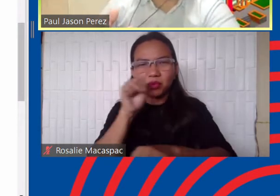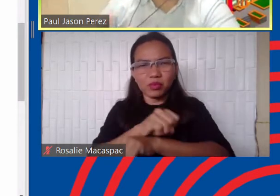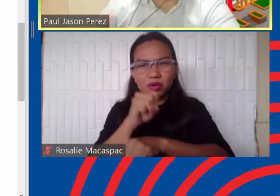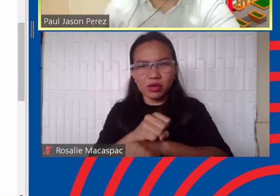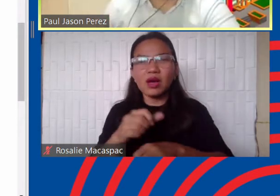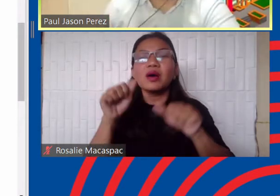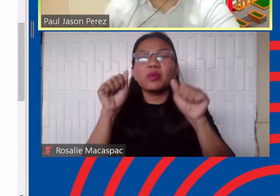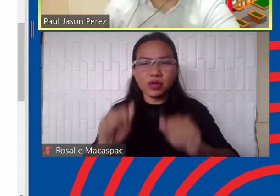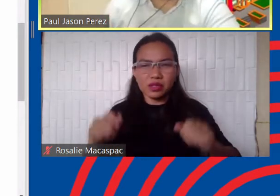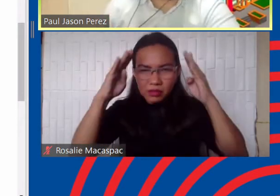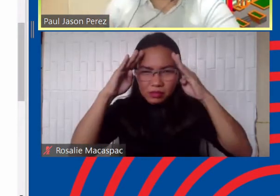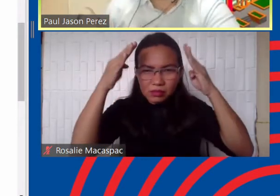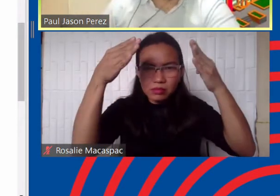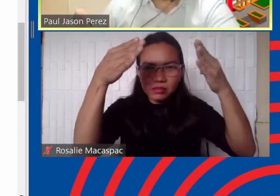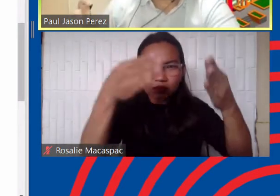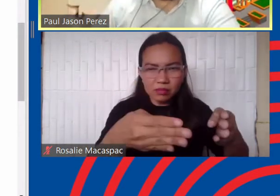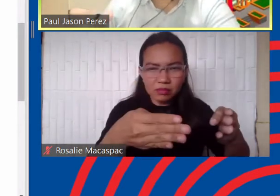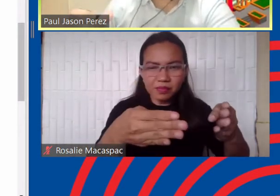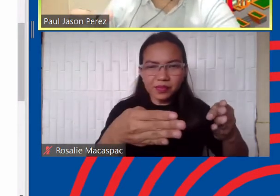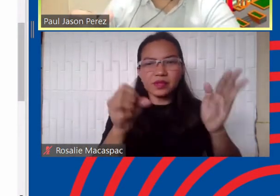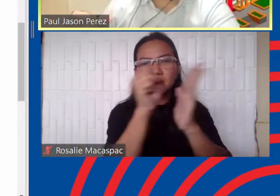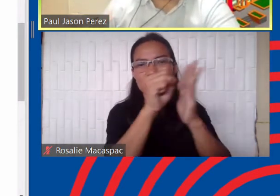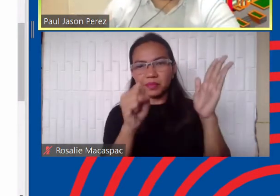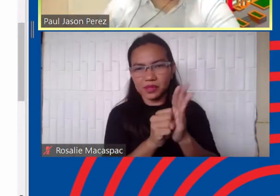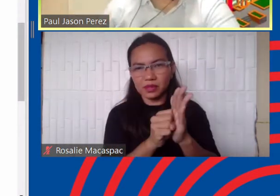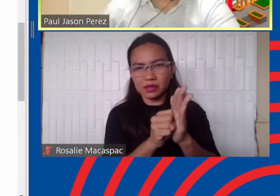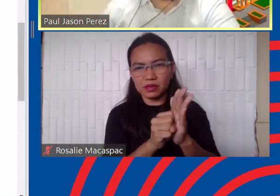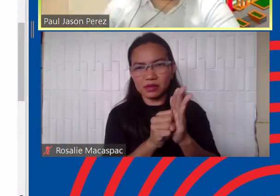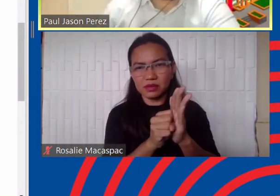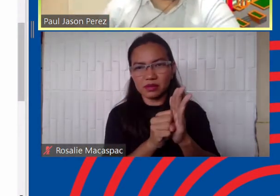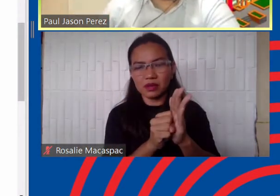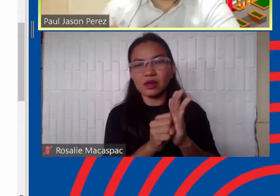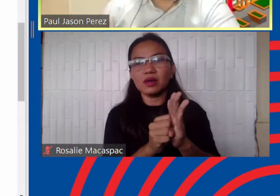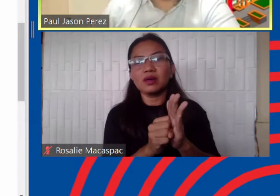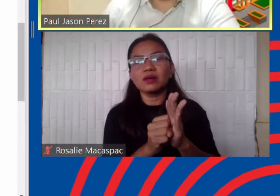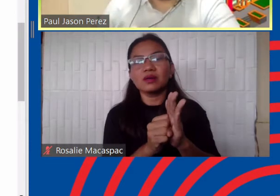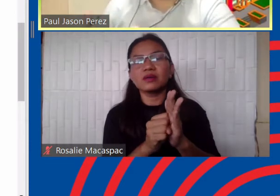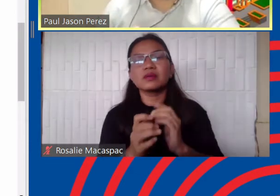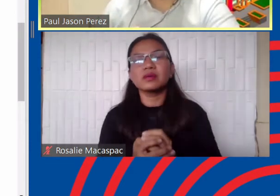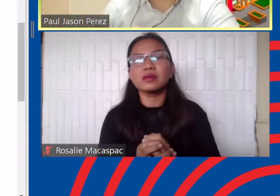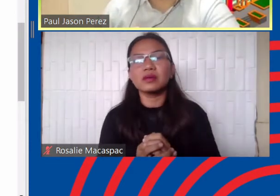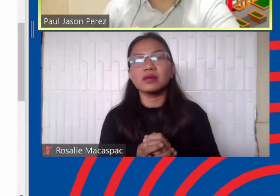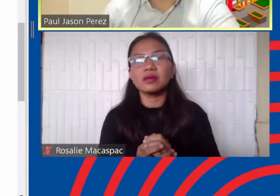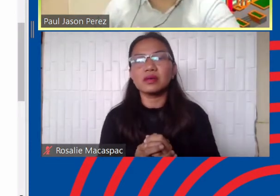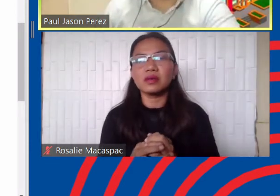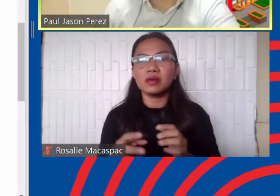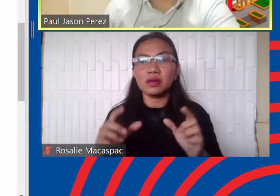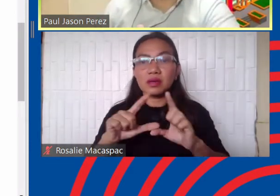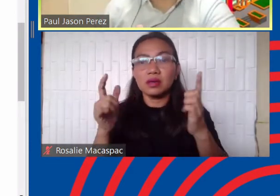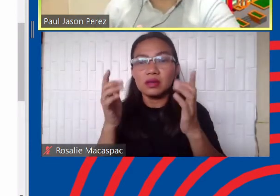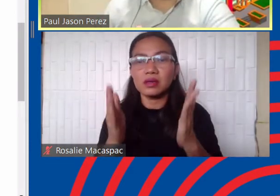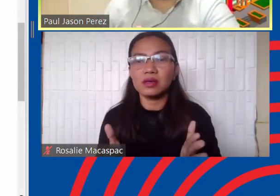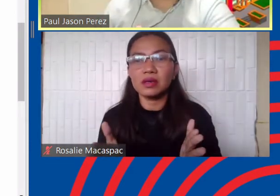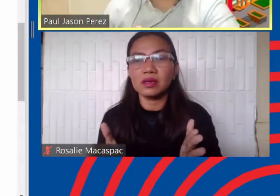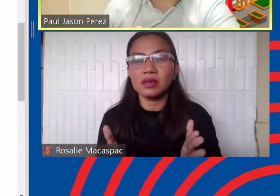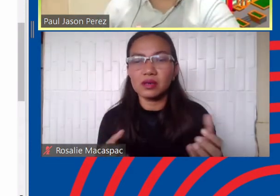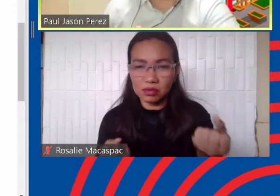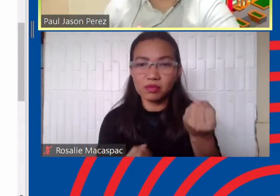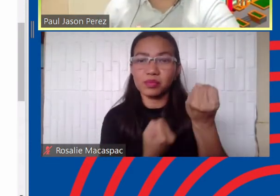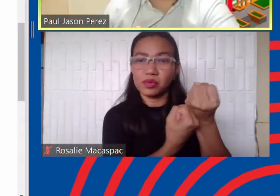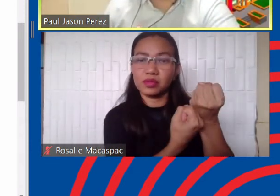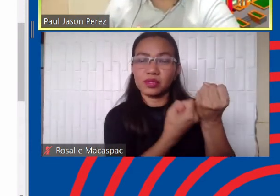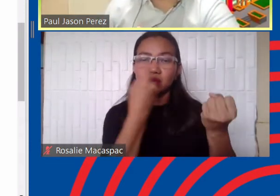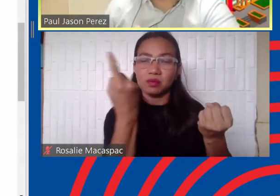focus on their subject matter. And while we, the librarians, were supporting or